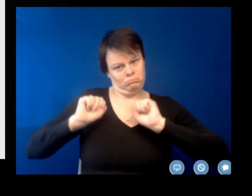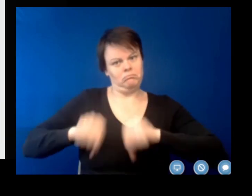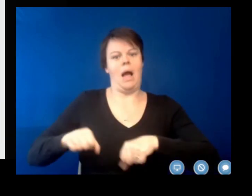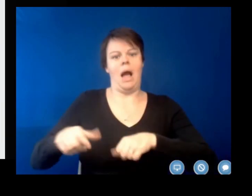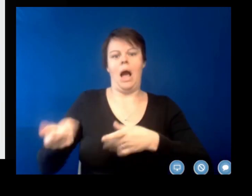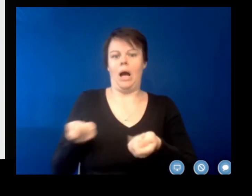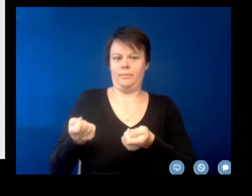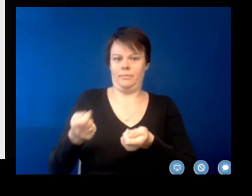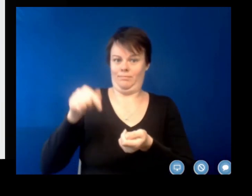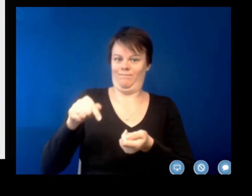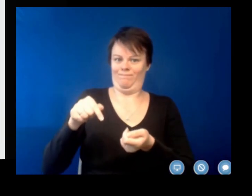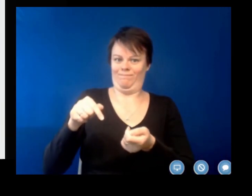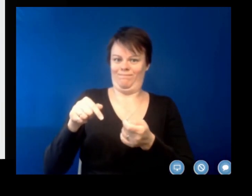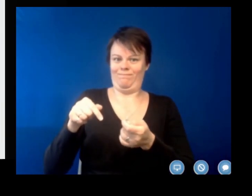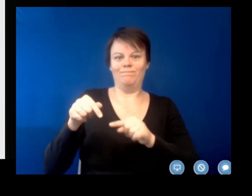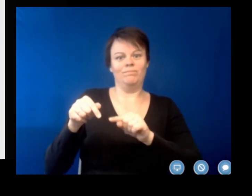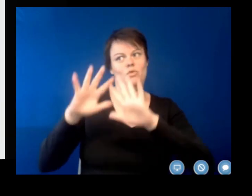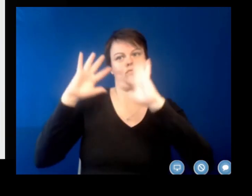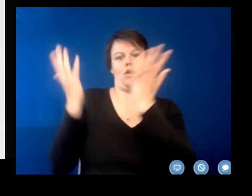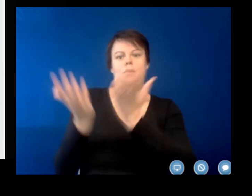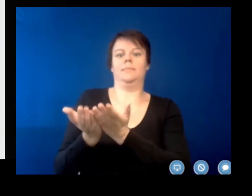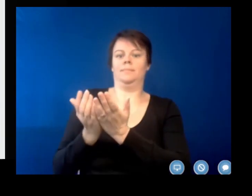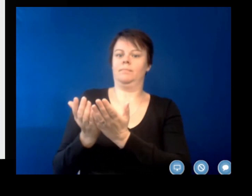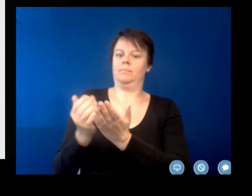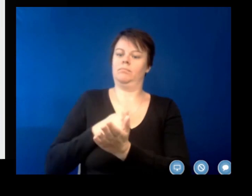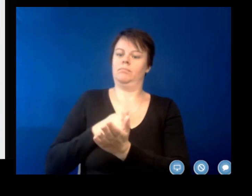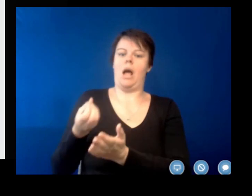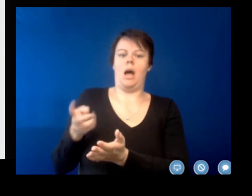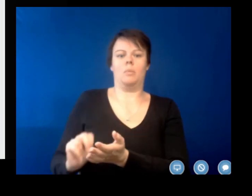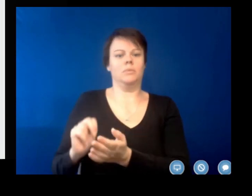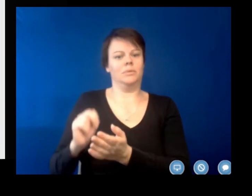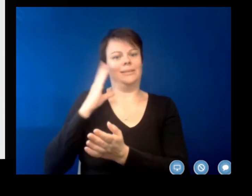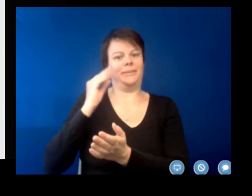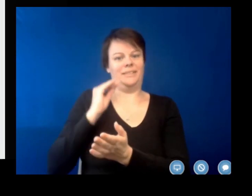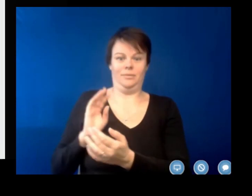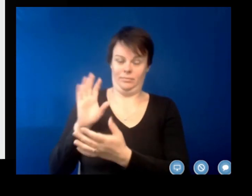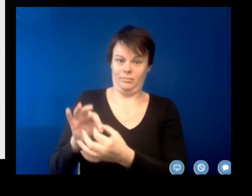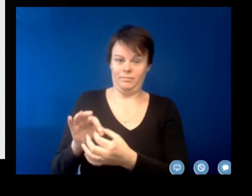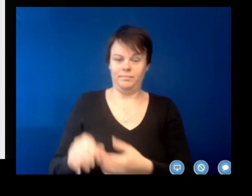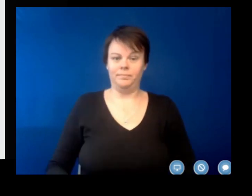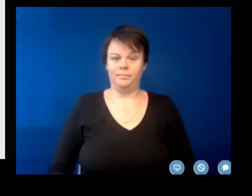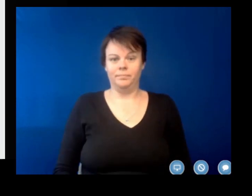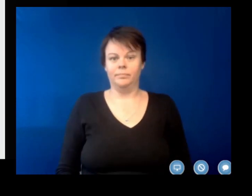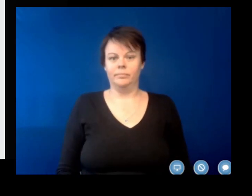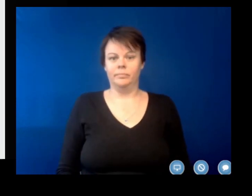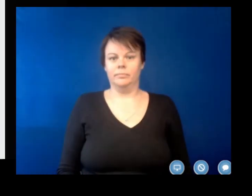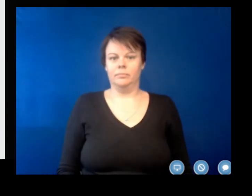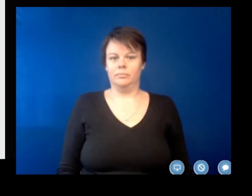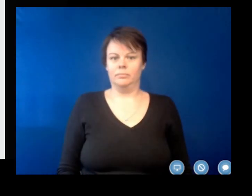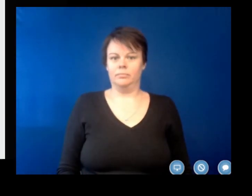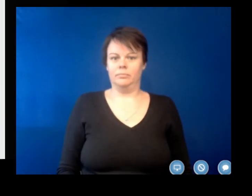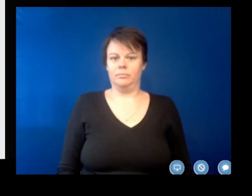that it is no more an orientation in vicinities, but in communities of global belonging.